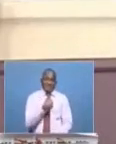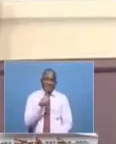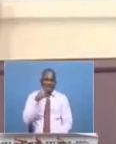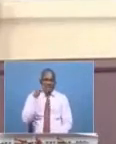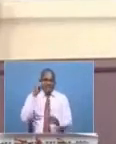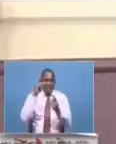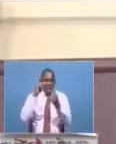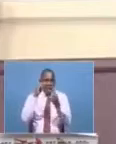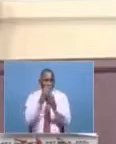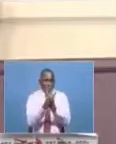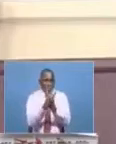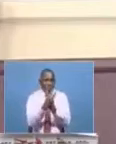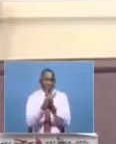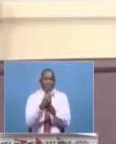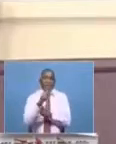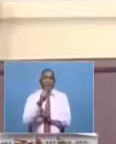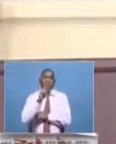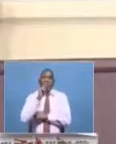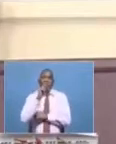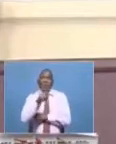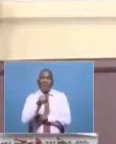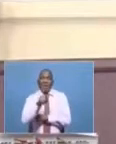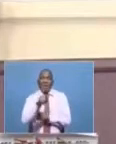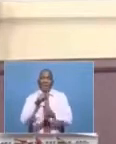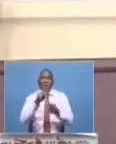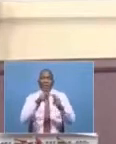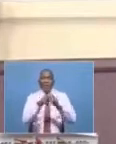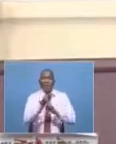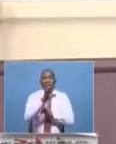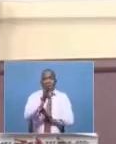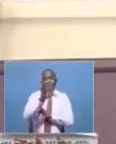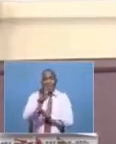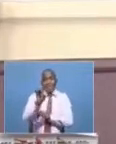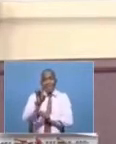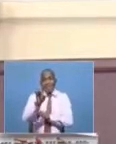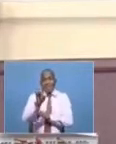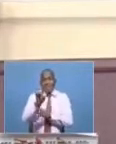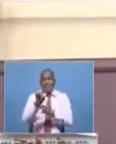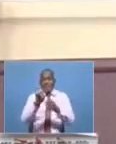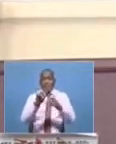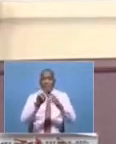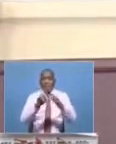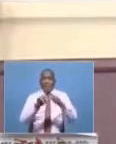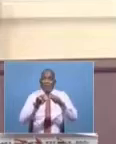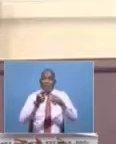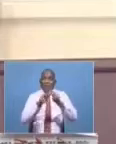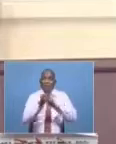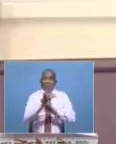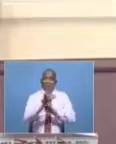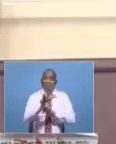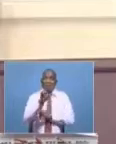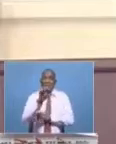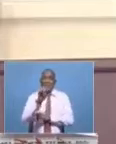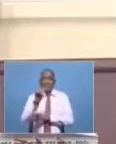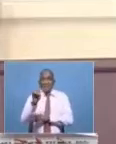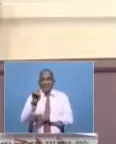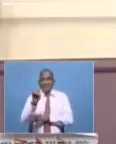Order 38, Rule 3E is any other law.